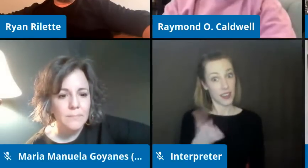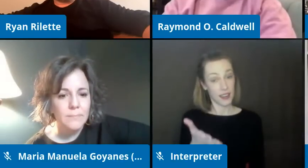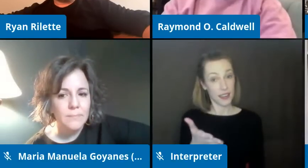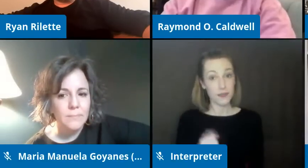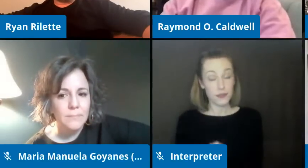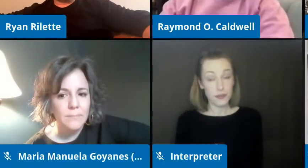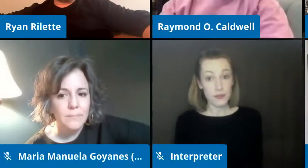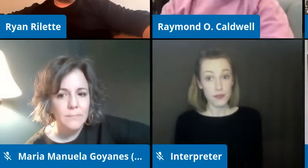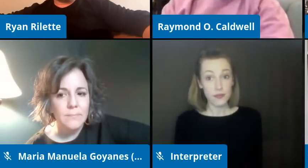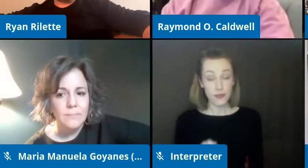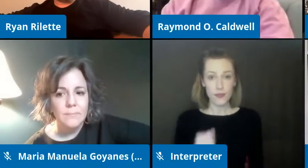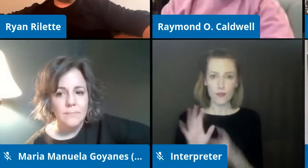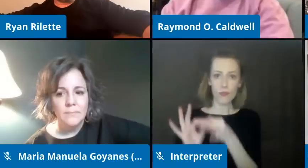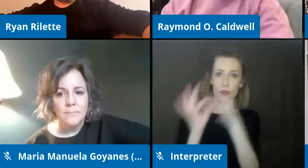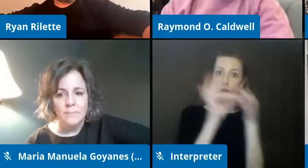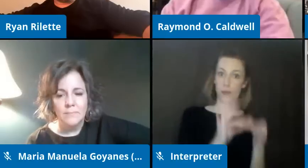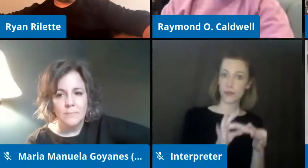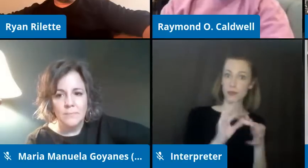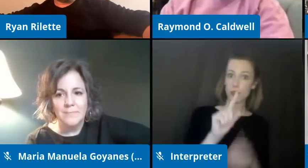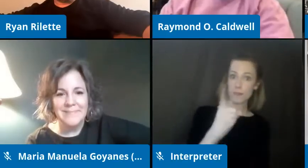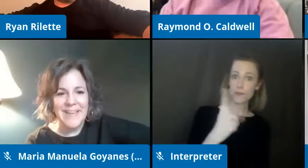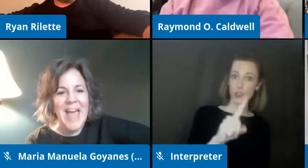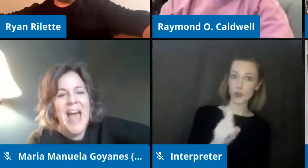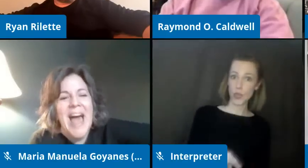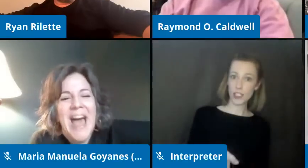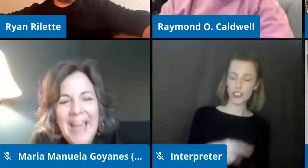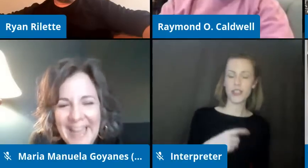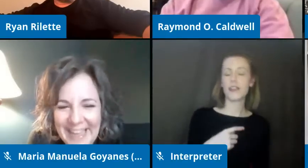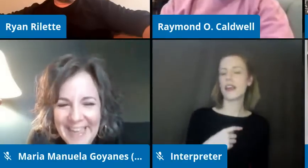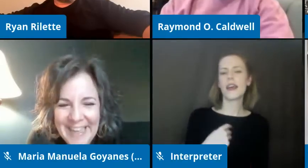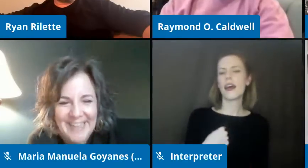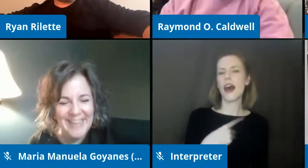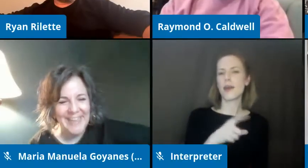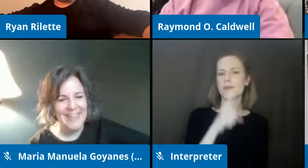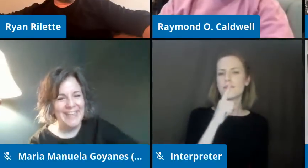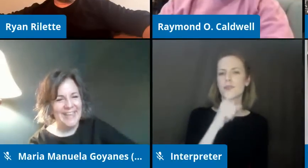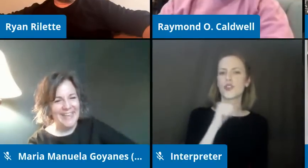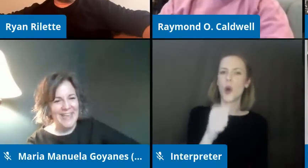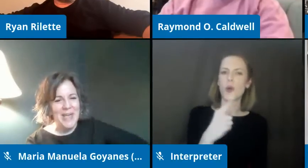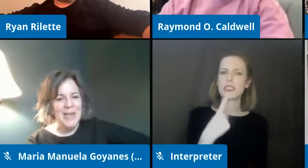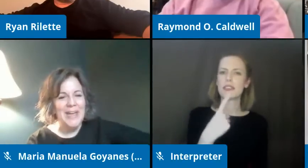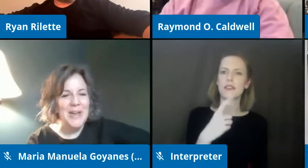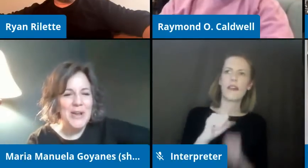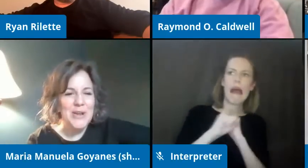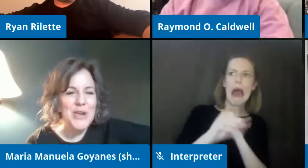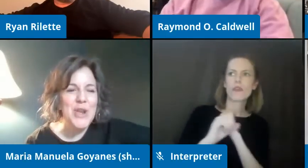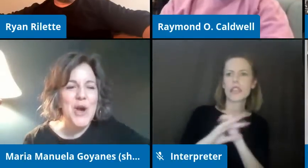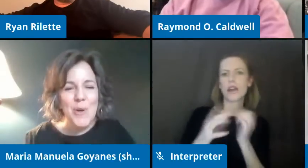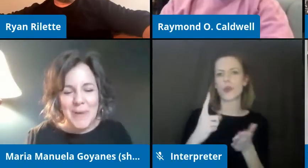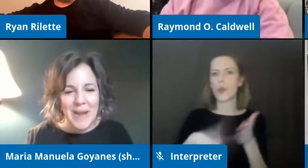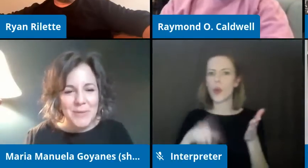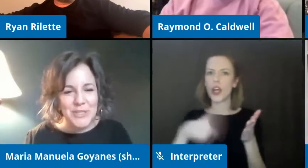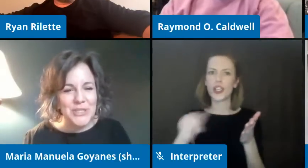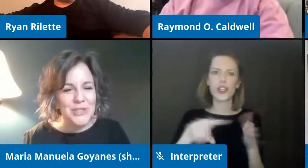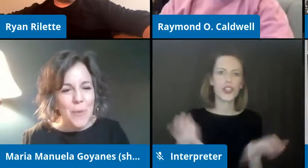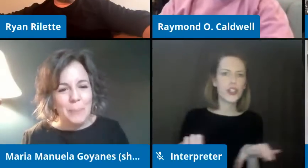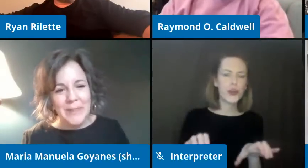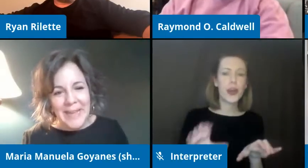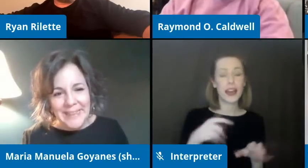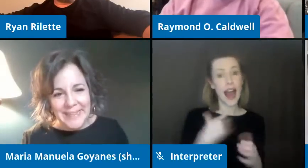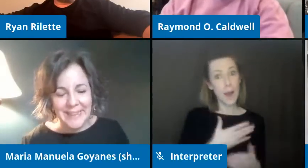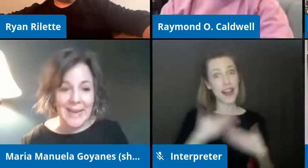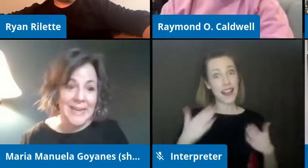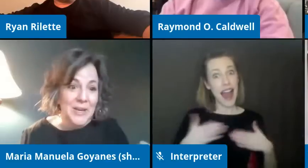that person's question. I wasn't saying don't tell me anything you're doing, Maria. I'm glad that sounds like a great. No, but I was just